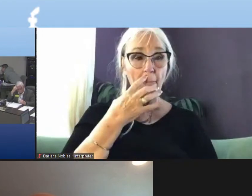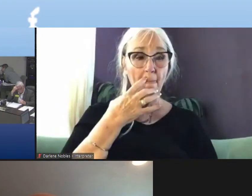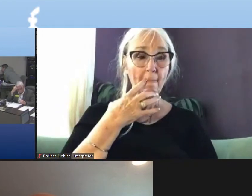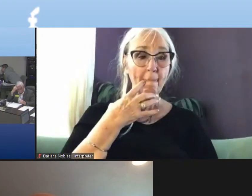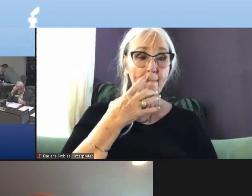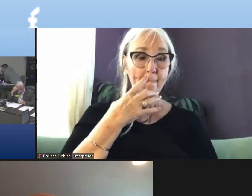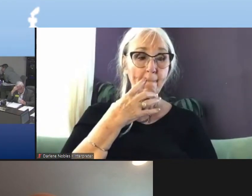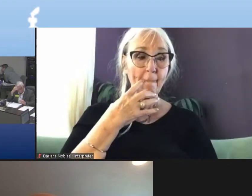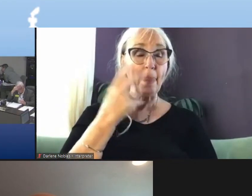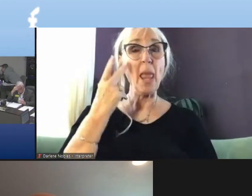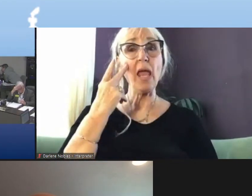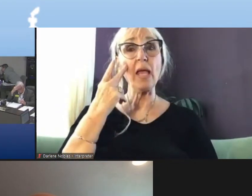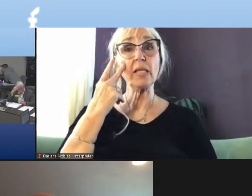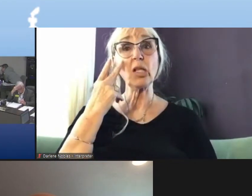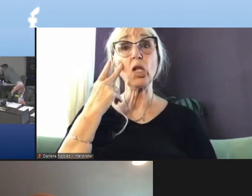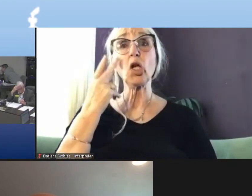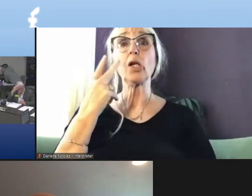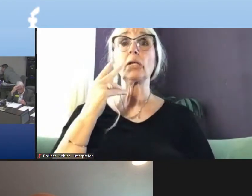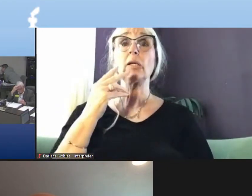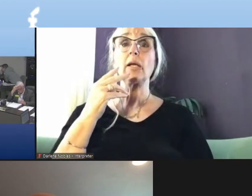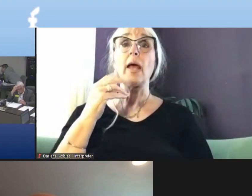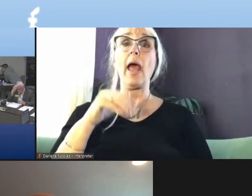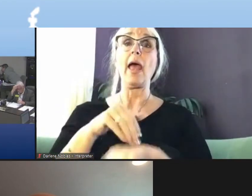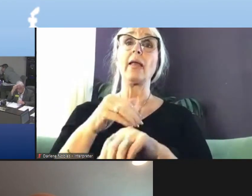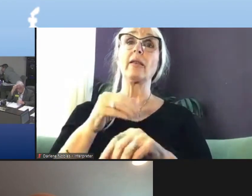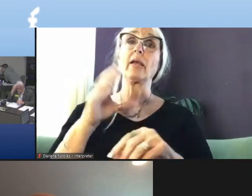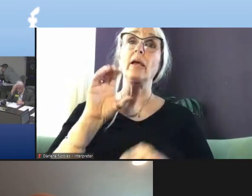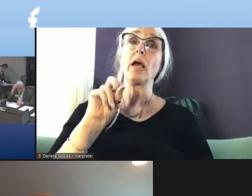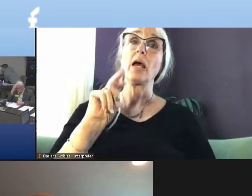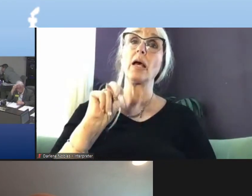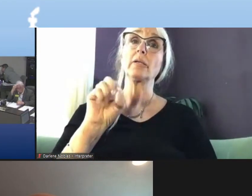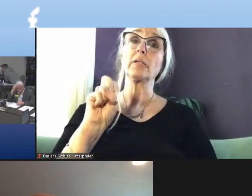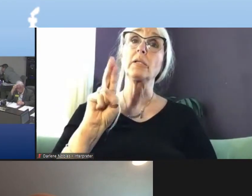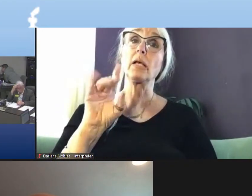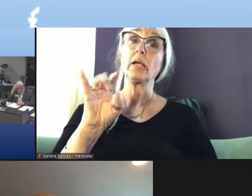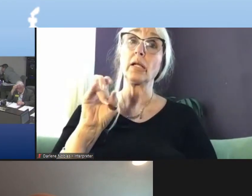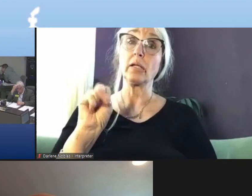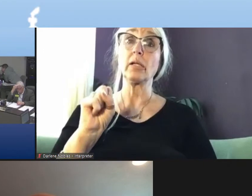it's looked at by the consultants to determine whether it's eligible.